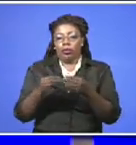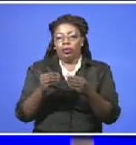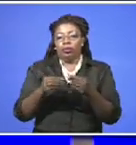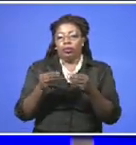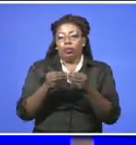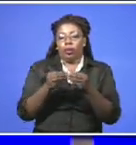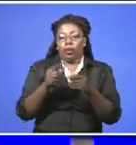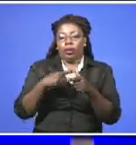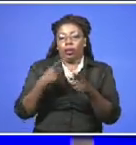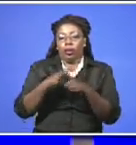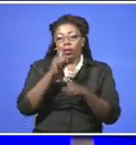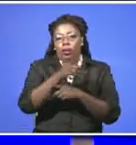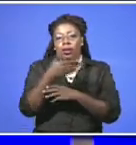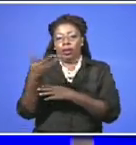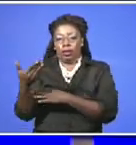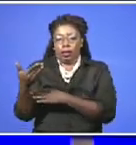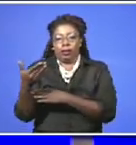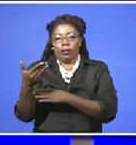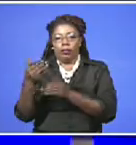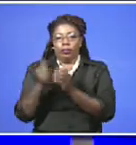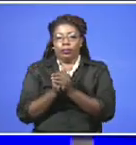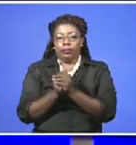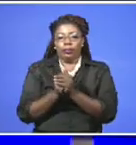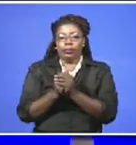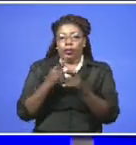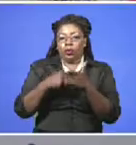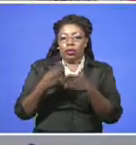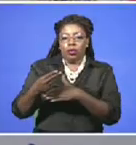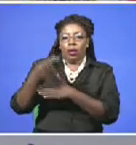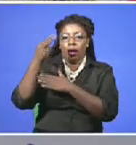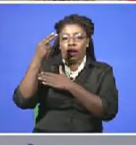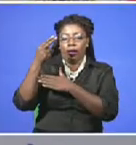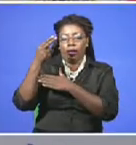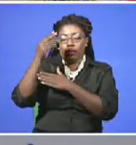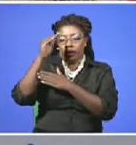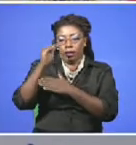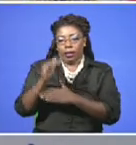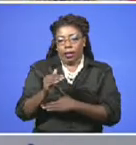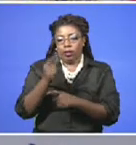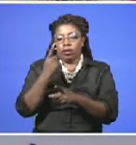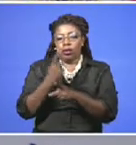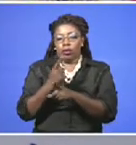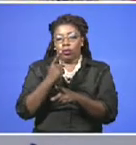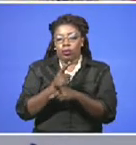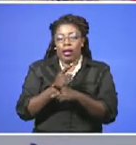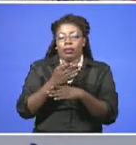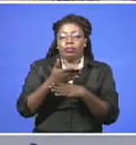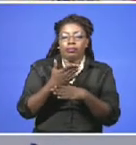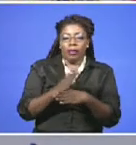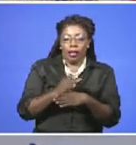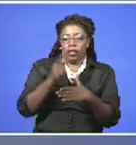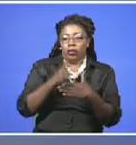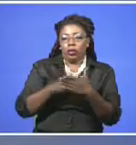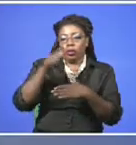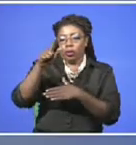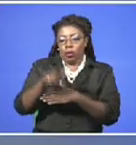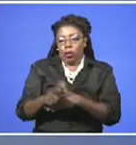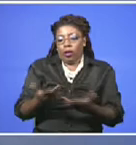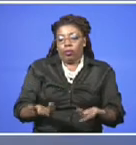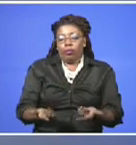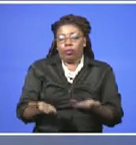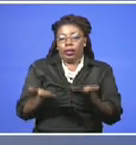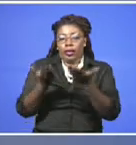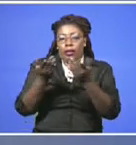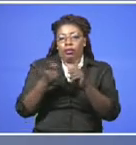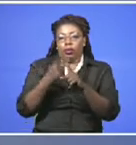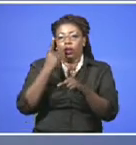one thing. It literally customizes. Whatever's too high, it's going to bring it down to where it needs to be. Whatever's too low, it's going to bring it up to where it